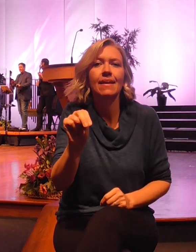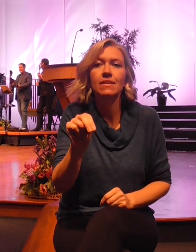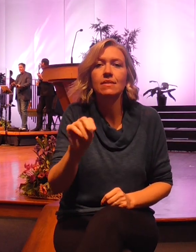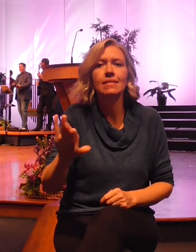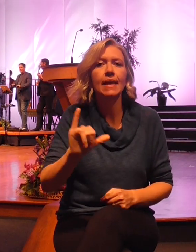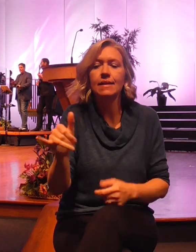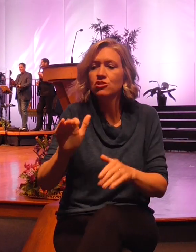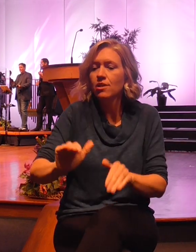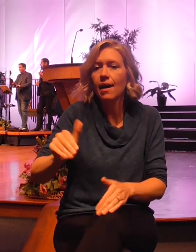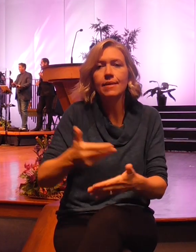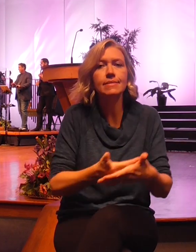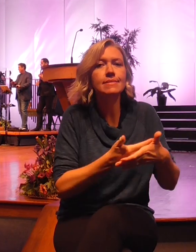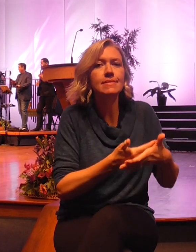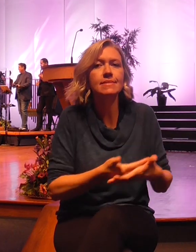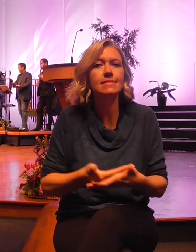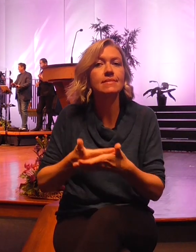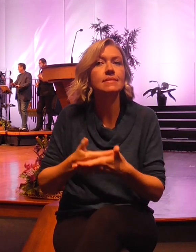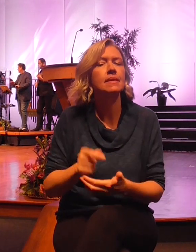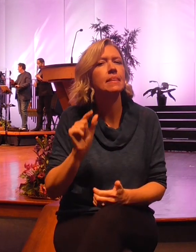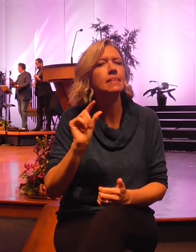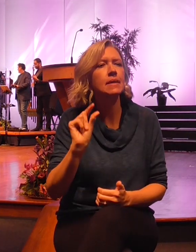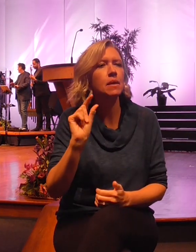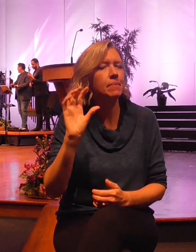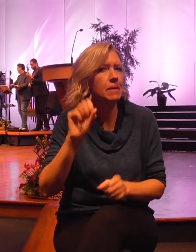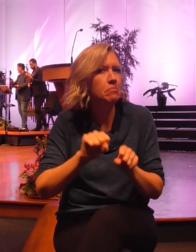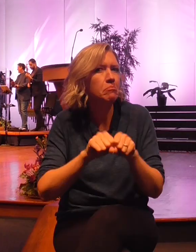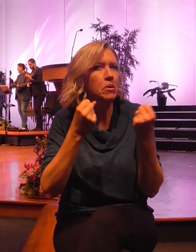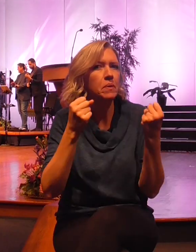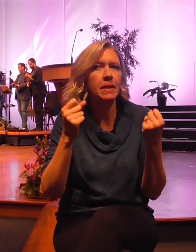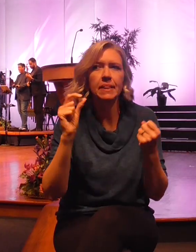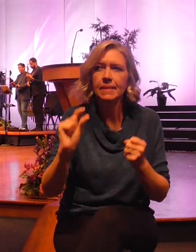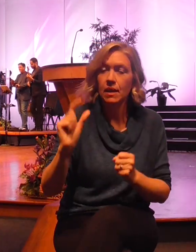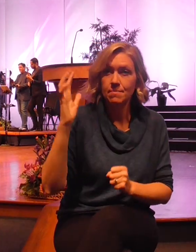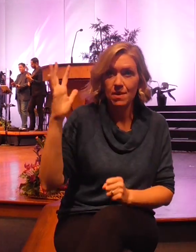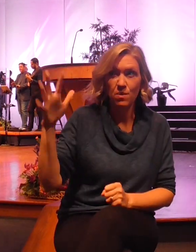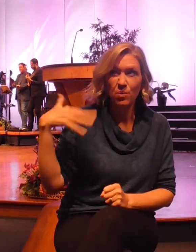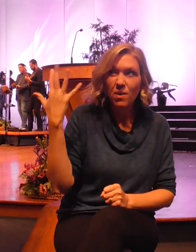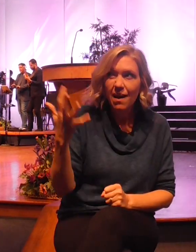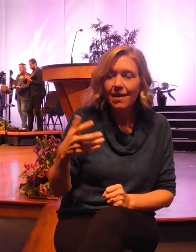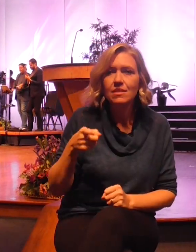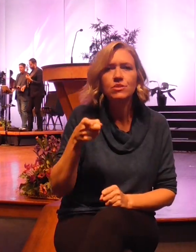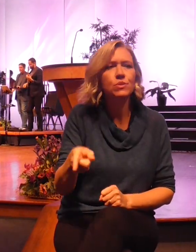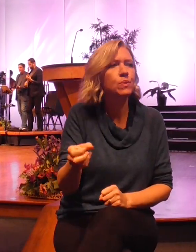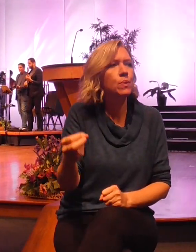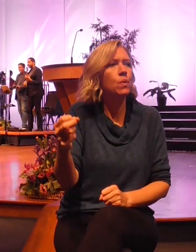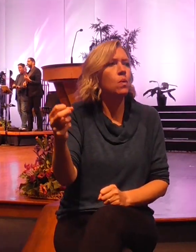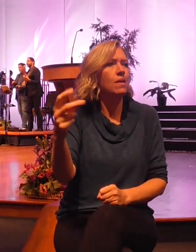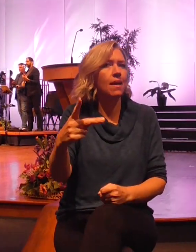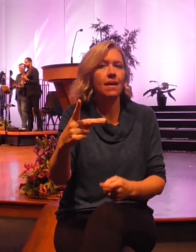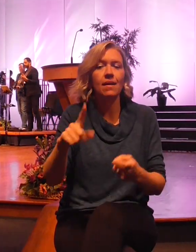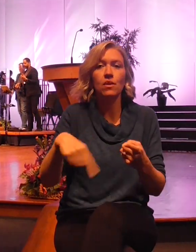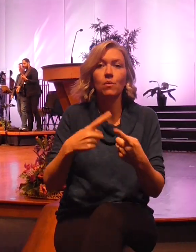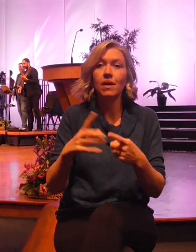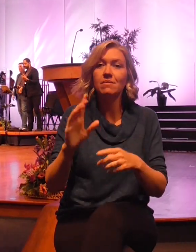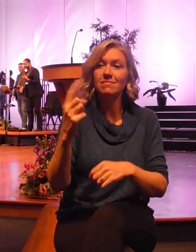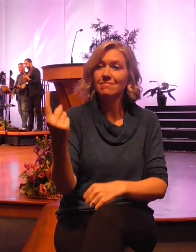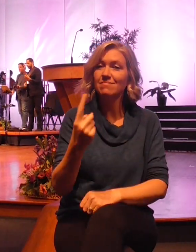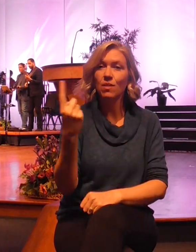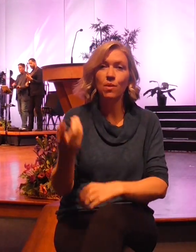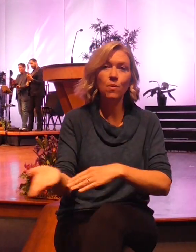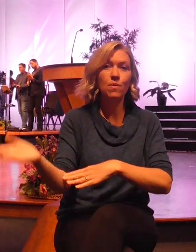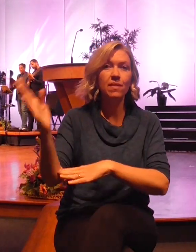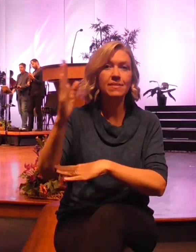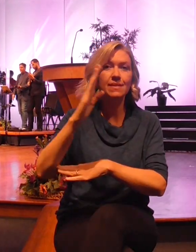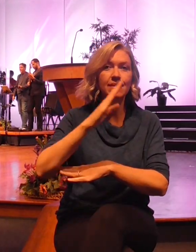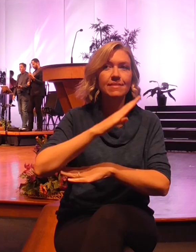baby child. A little bit broken and a little bit wild, but you're okay when you spend your